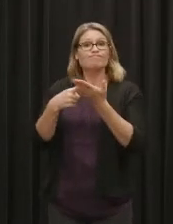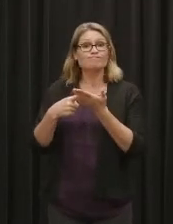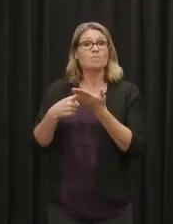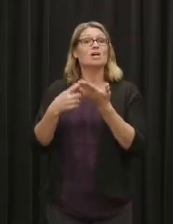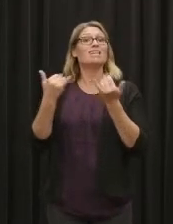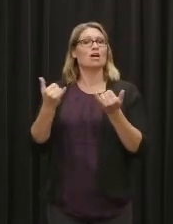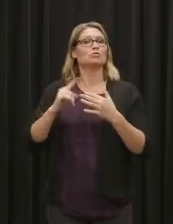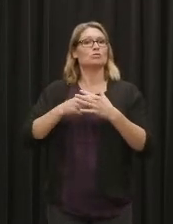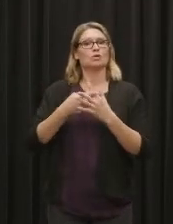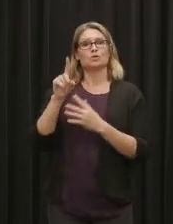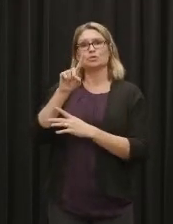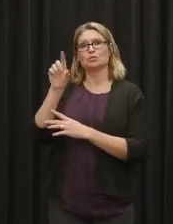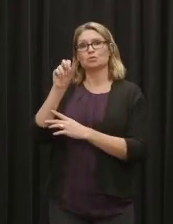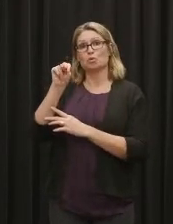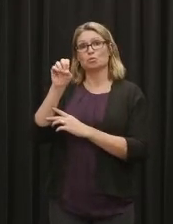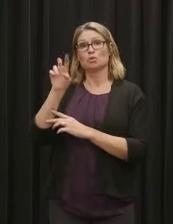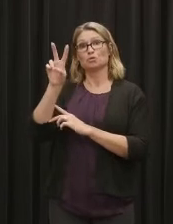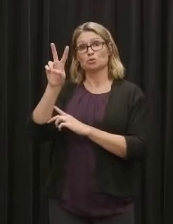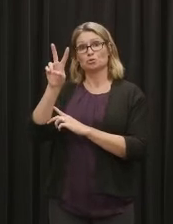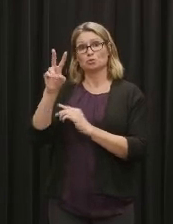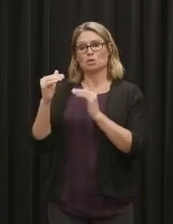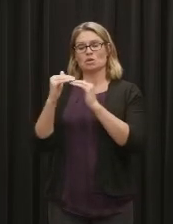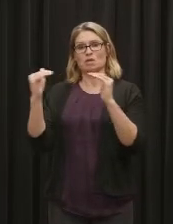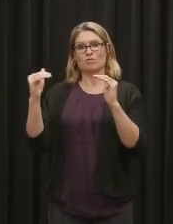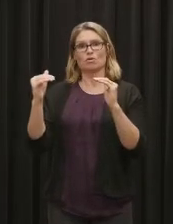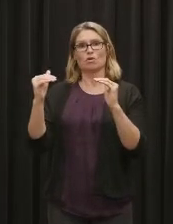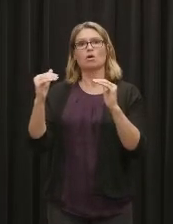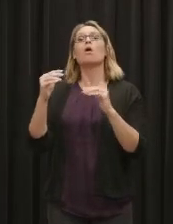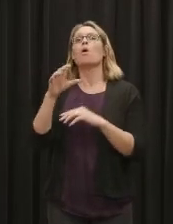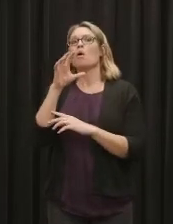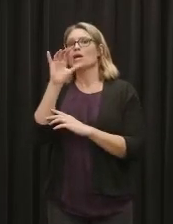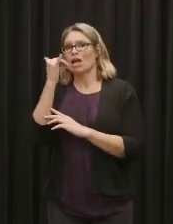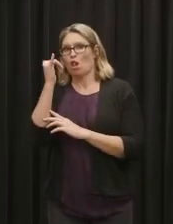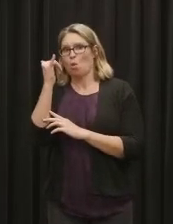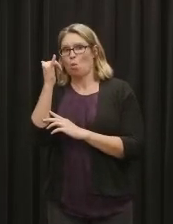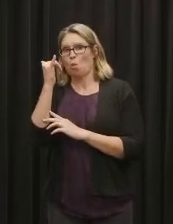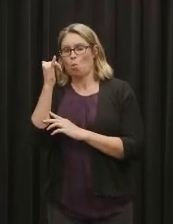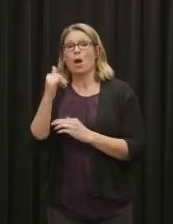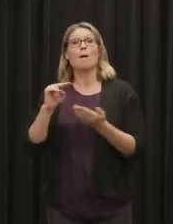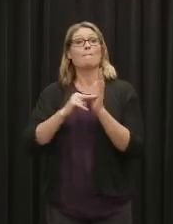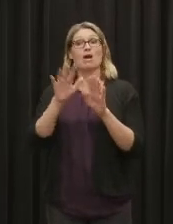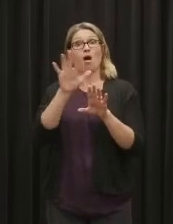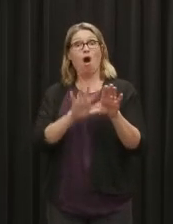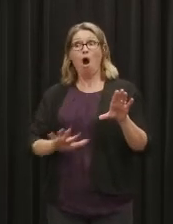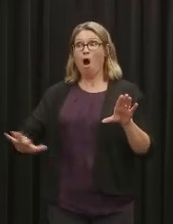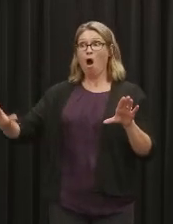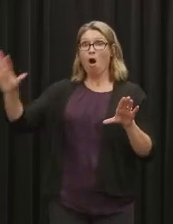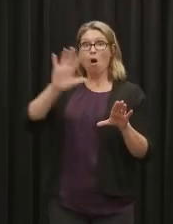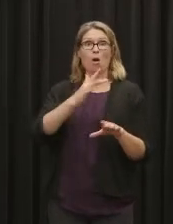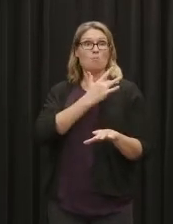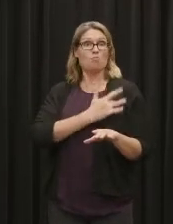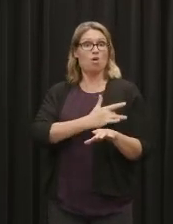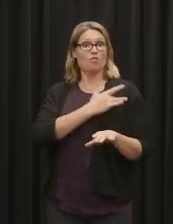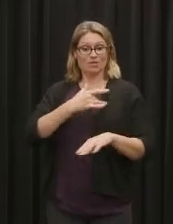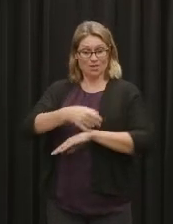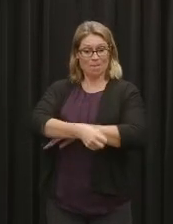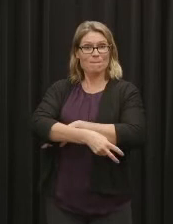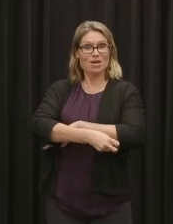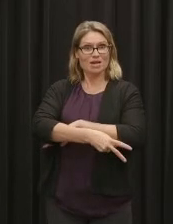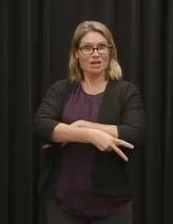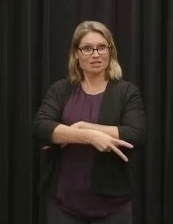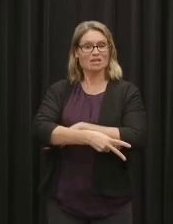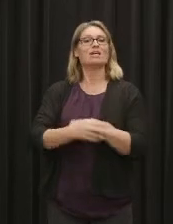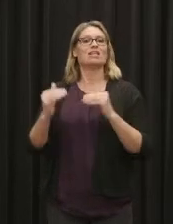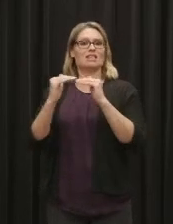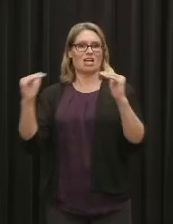return to the yellow level. This will take effect tonight at midnight. And this means that the entire province will be, again, in the yellow level, and